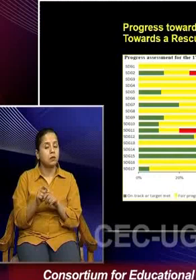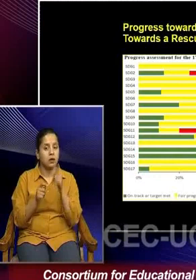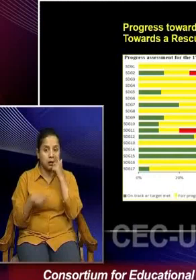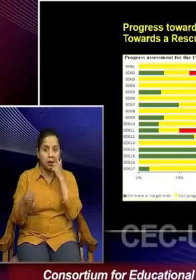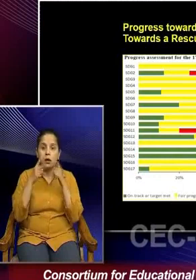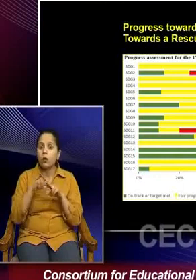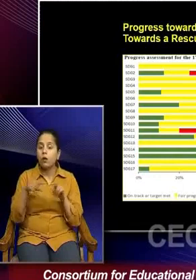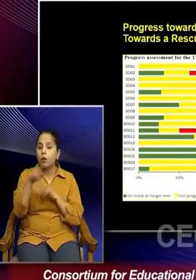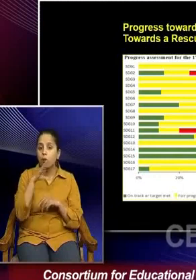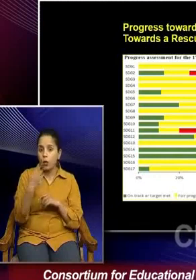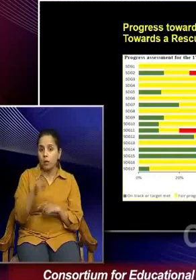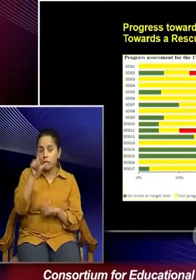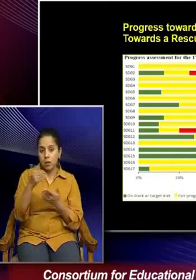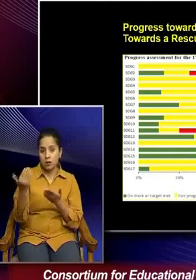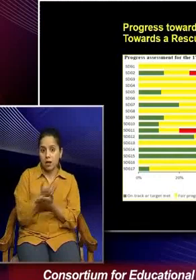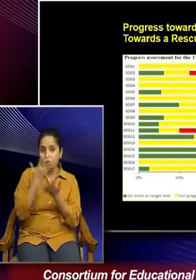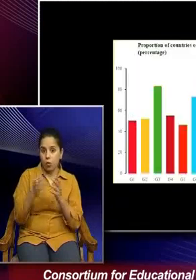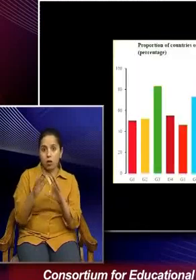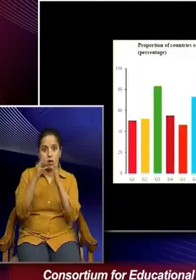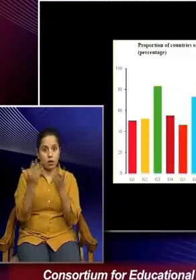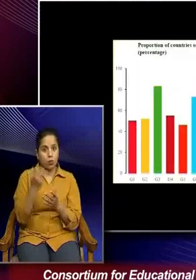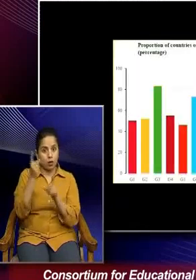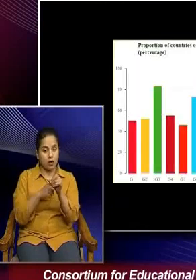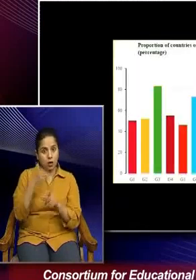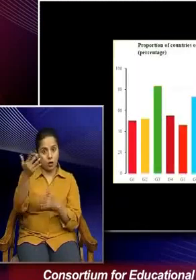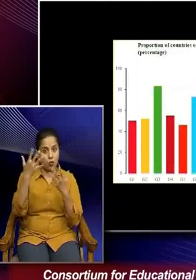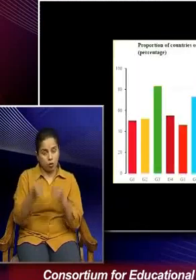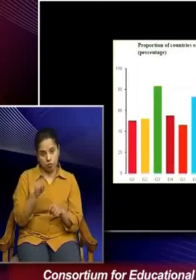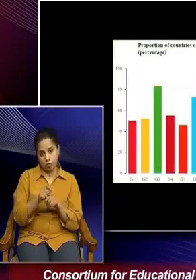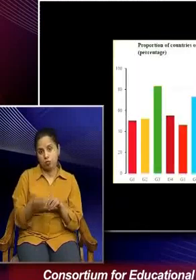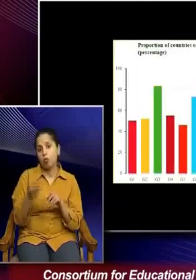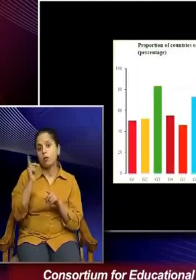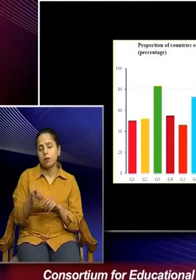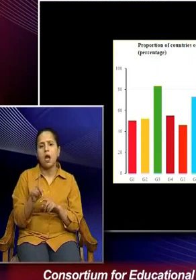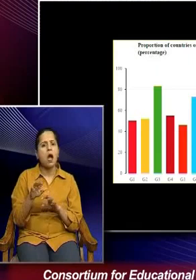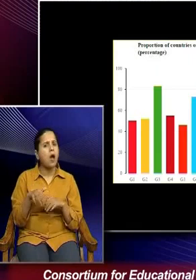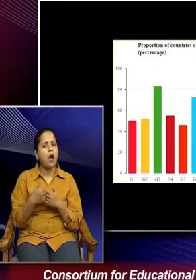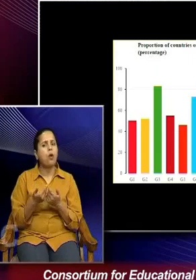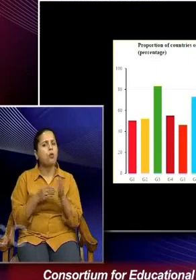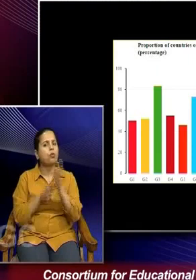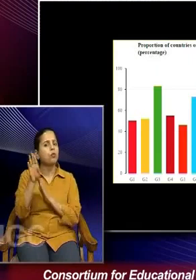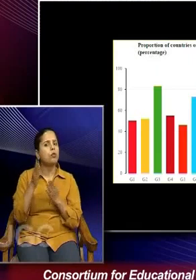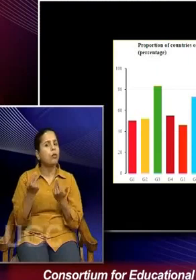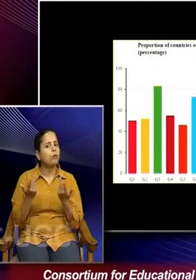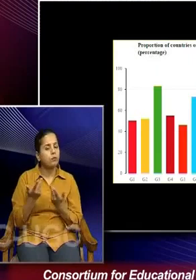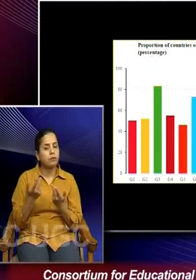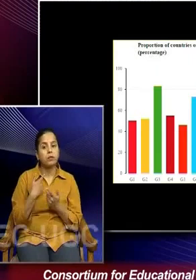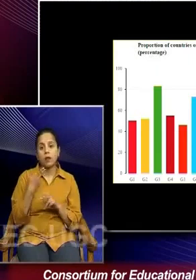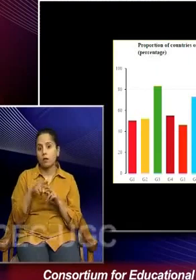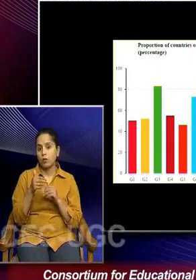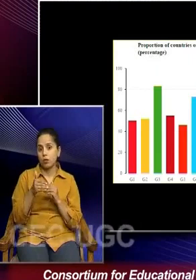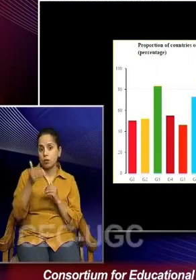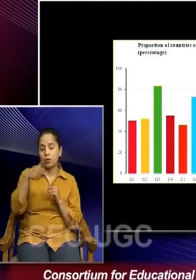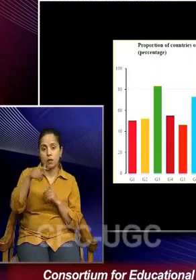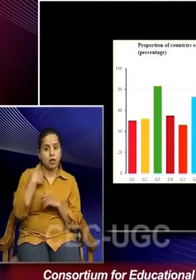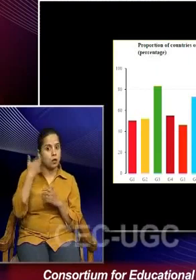the people and the planet in the years to come. But how can we really make progress until and unless we